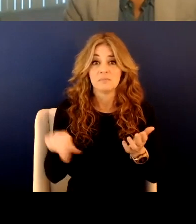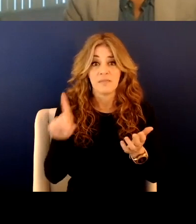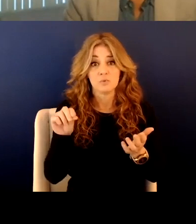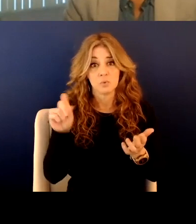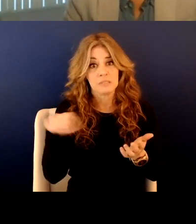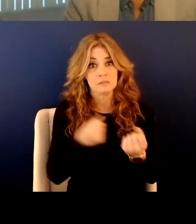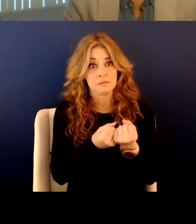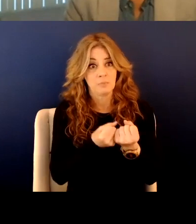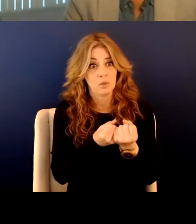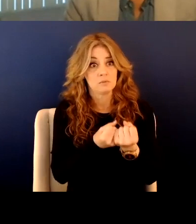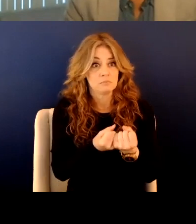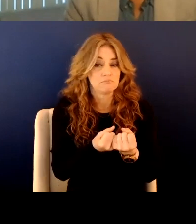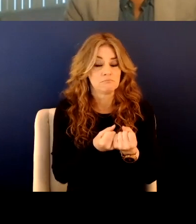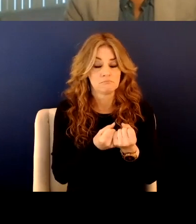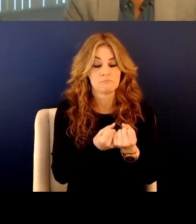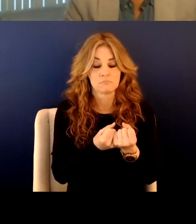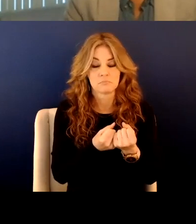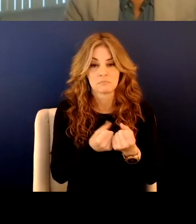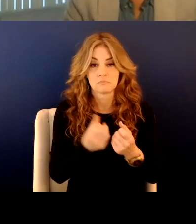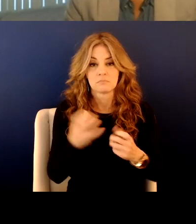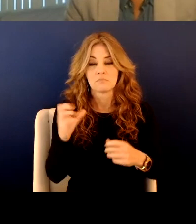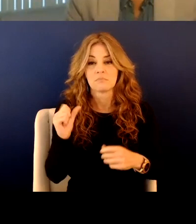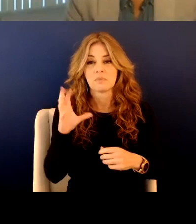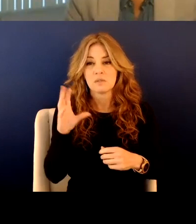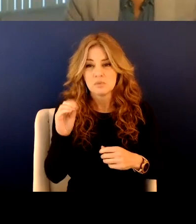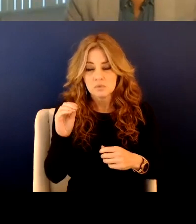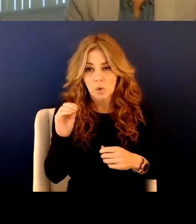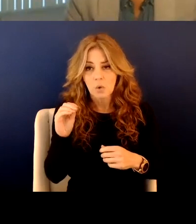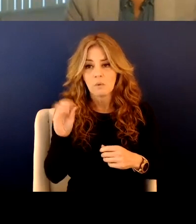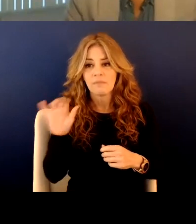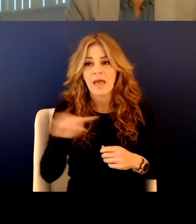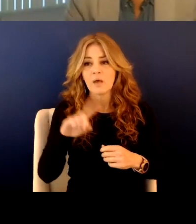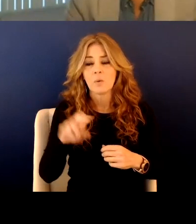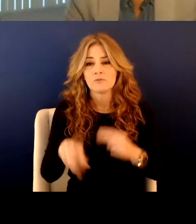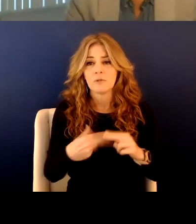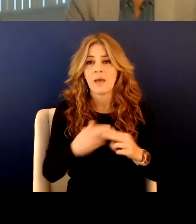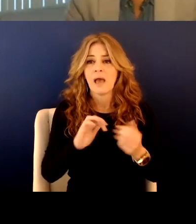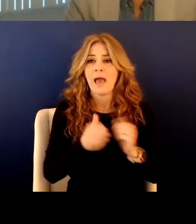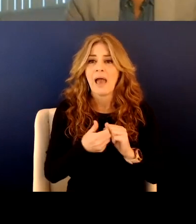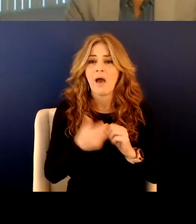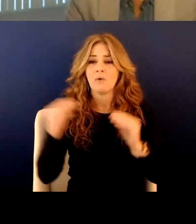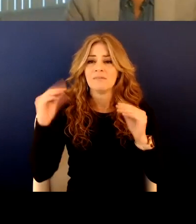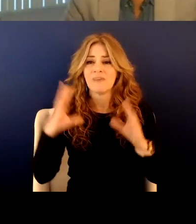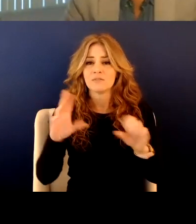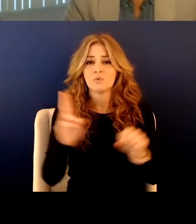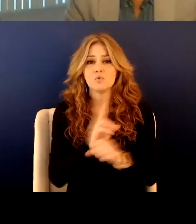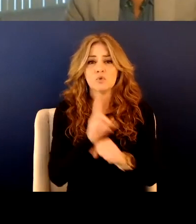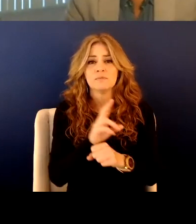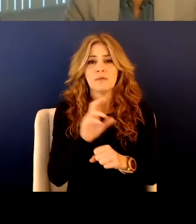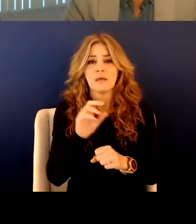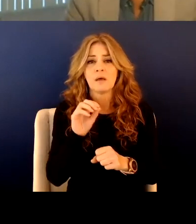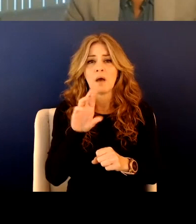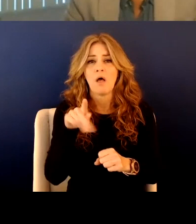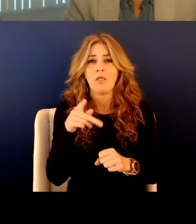support. So I think Robin's question about how faculty step up at the mothering, James, you have answered